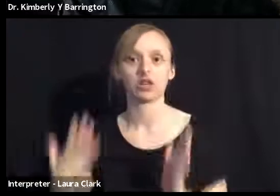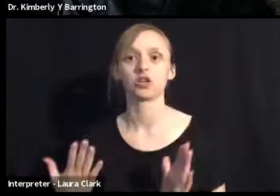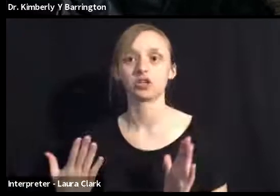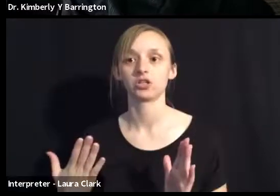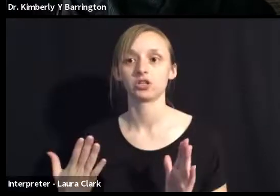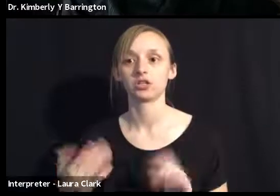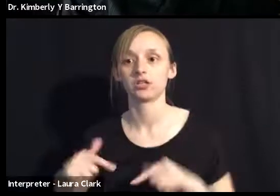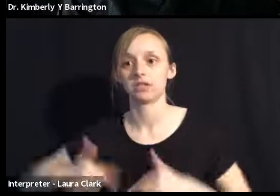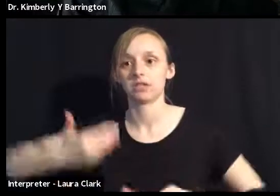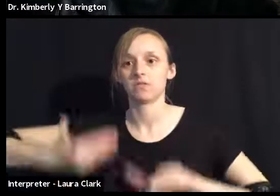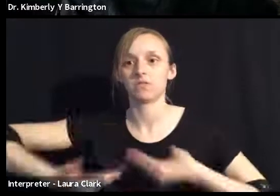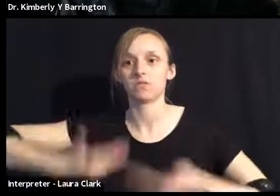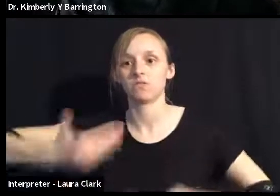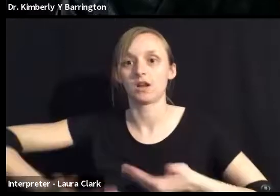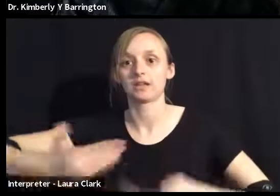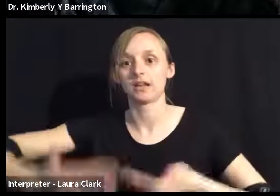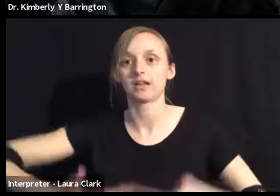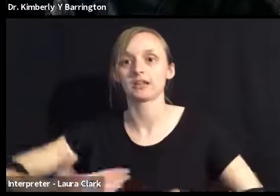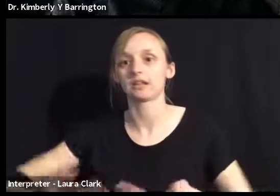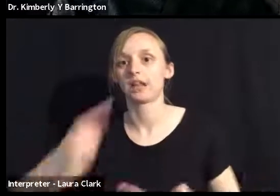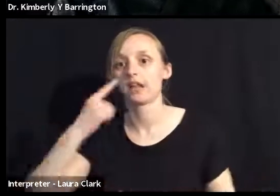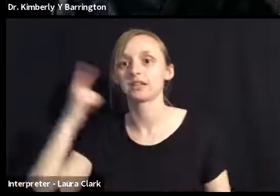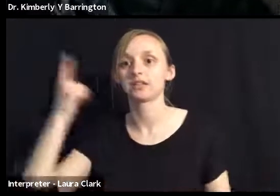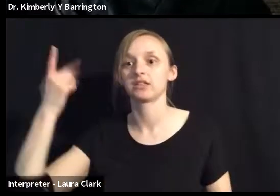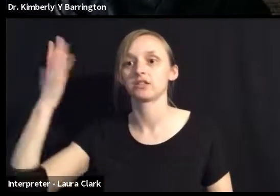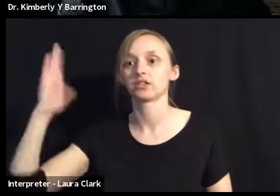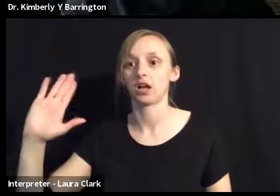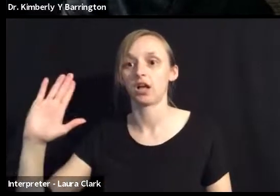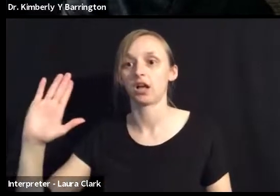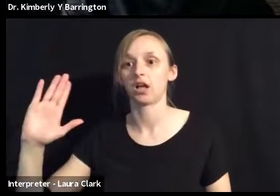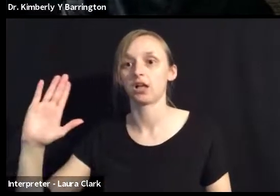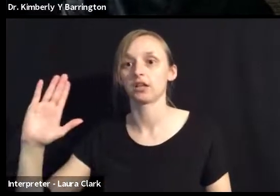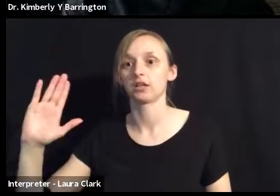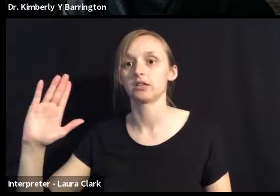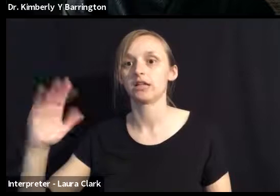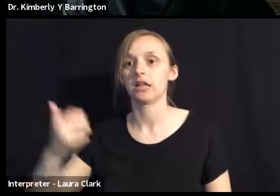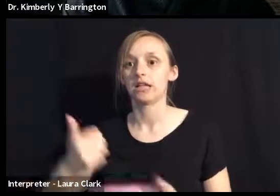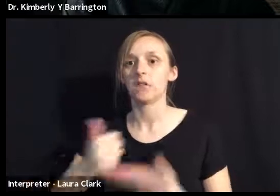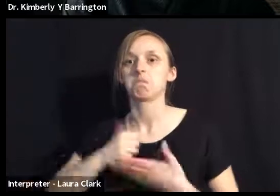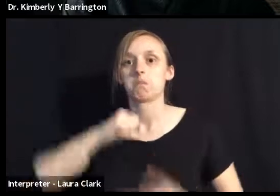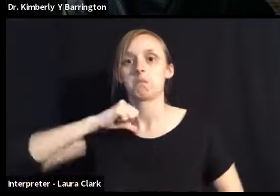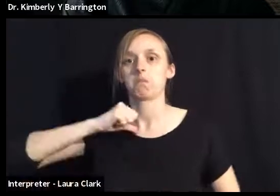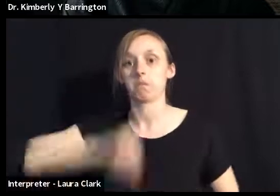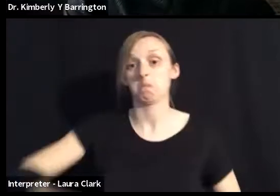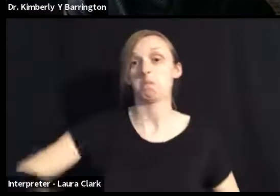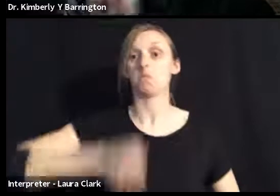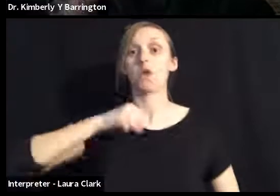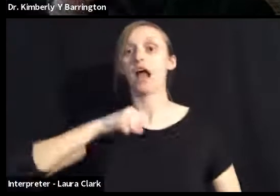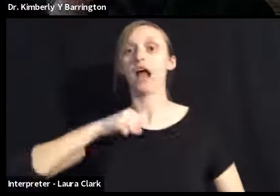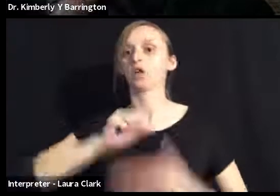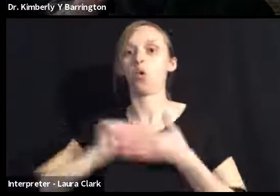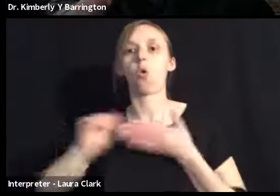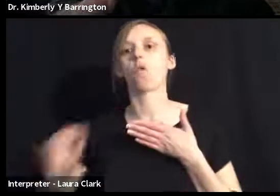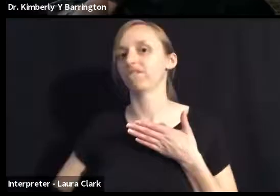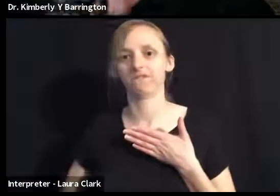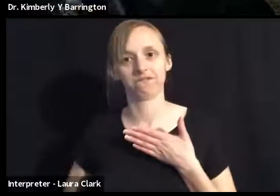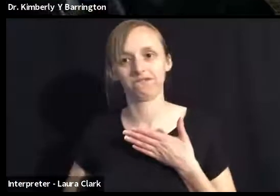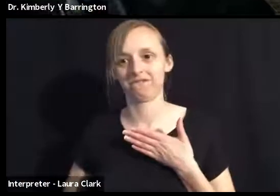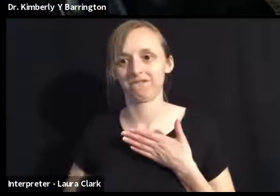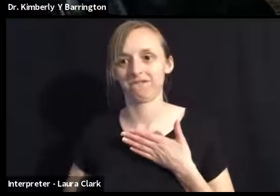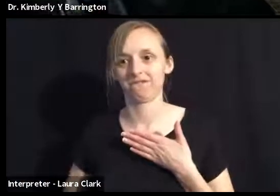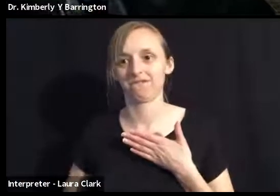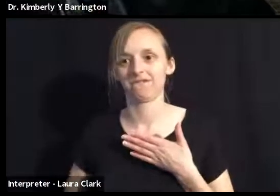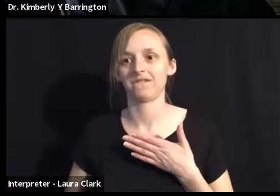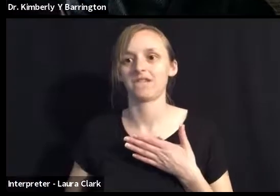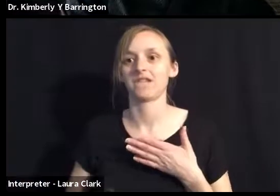process, I believe he's the God that stripped me of pride. Now who's the God, who God, what God is to